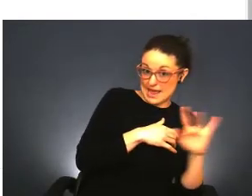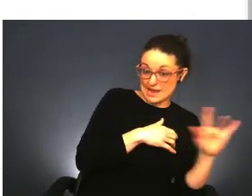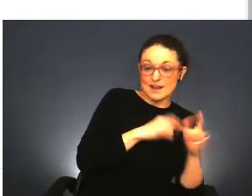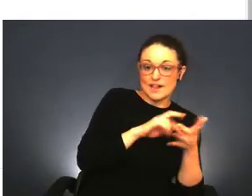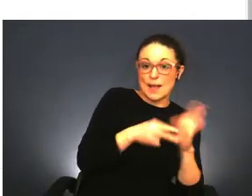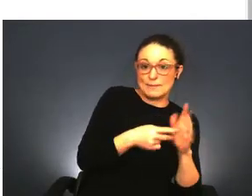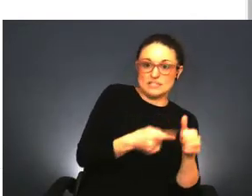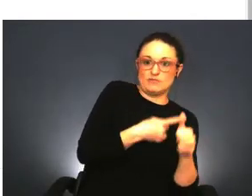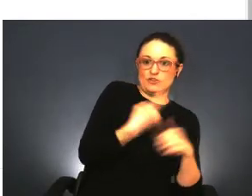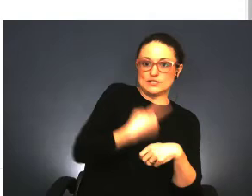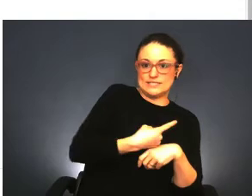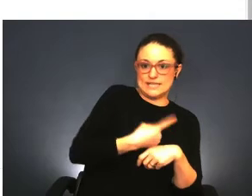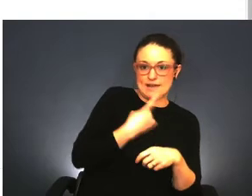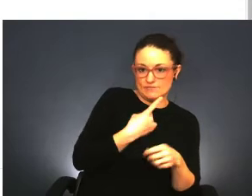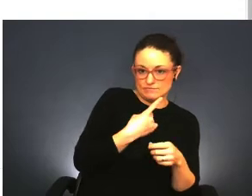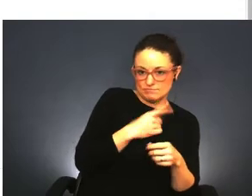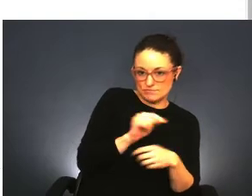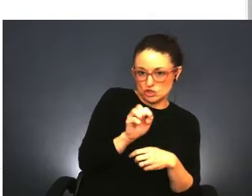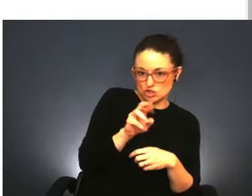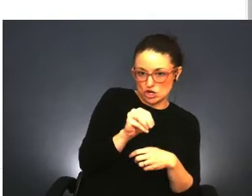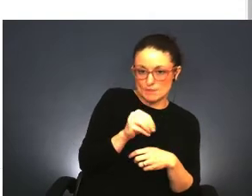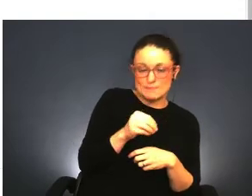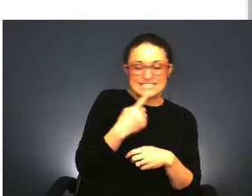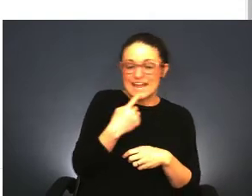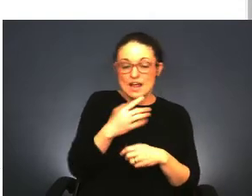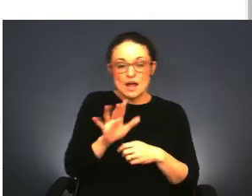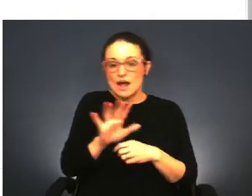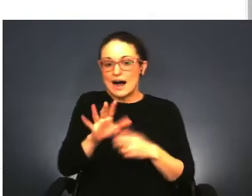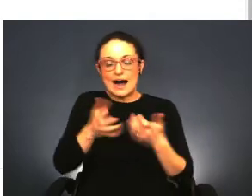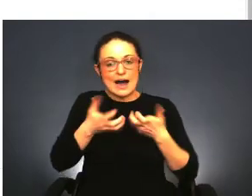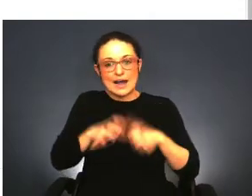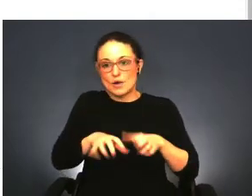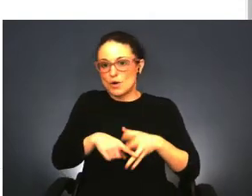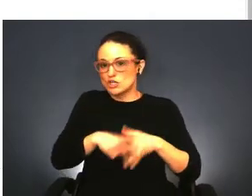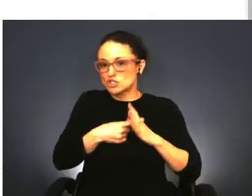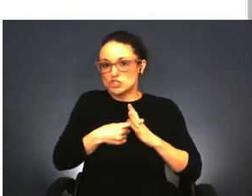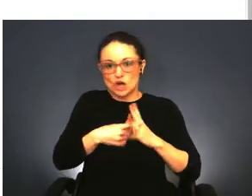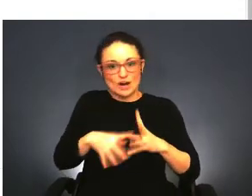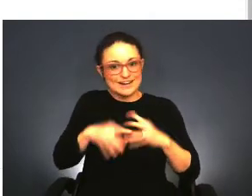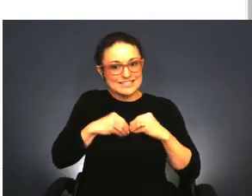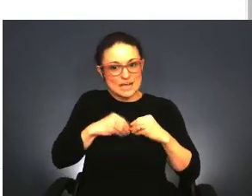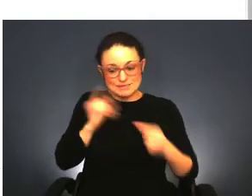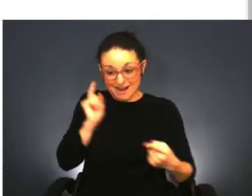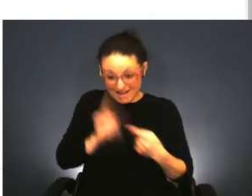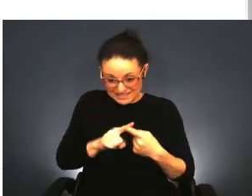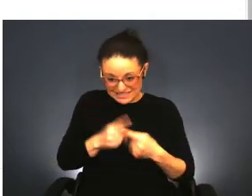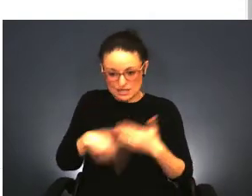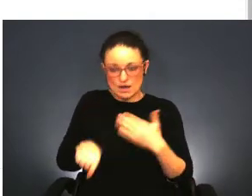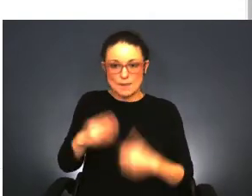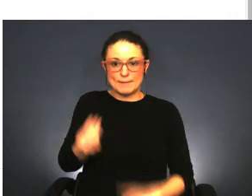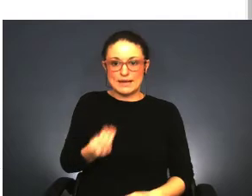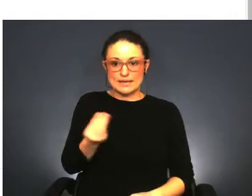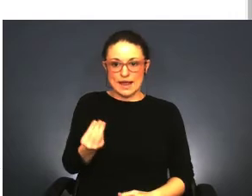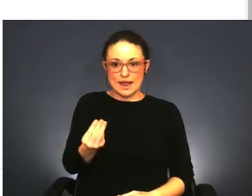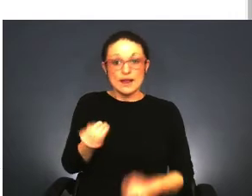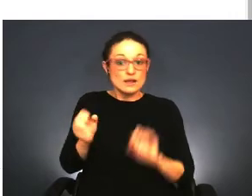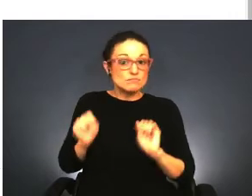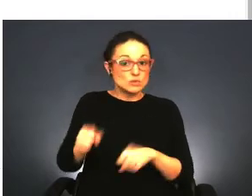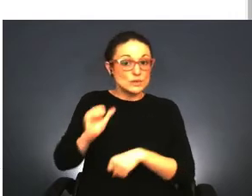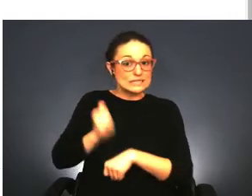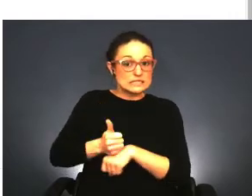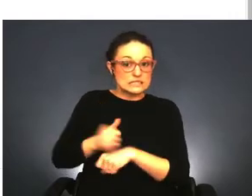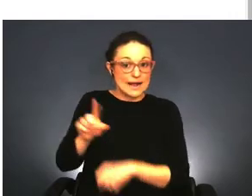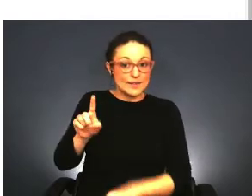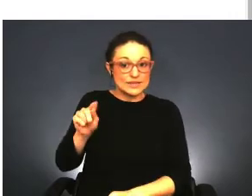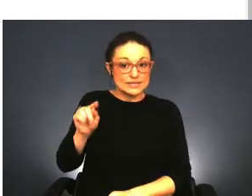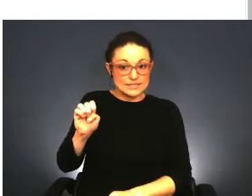So you can also decide, I don't want to start accepting this assignment until next Monday, and you could set that date, and that would be